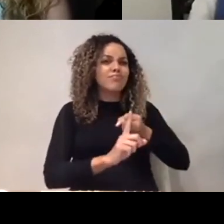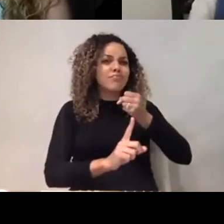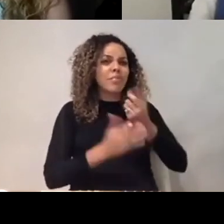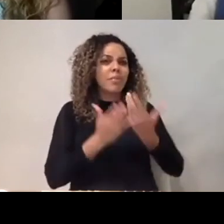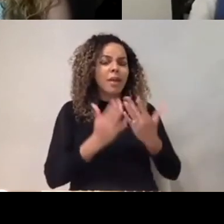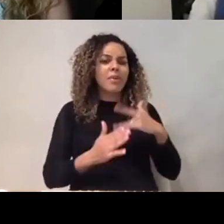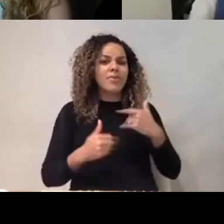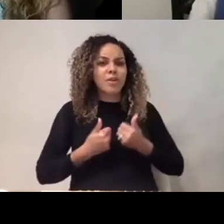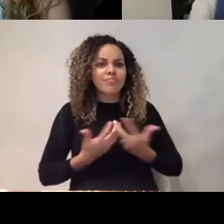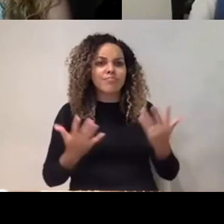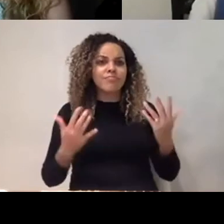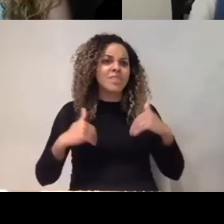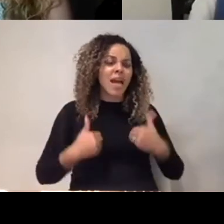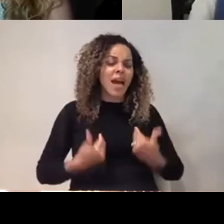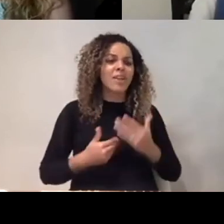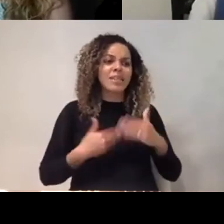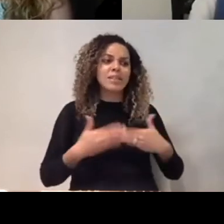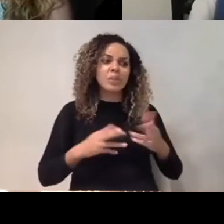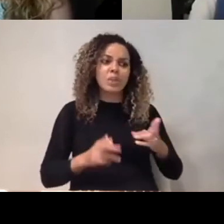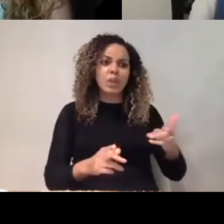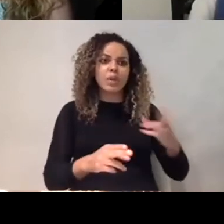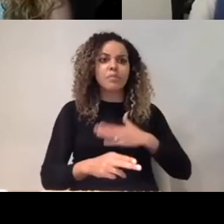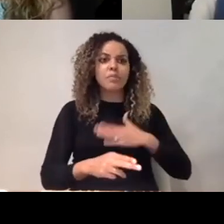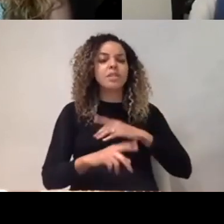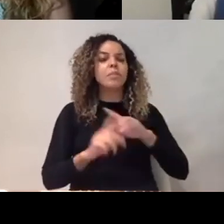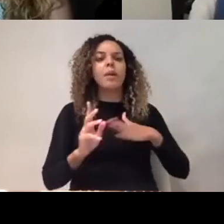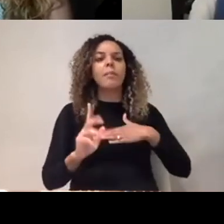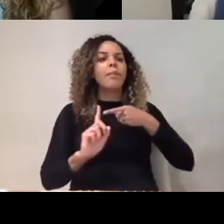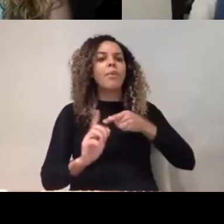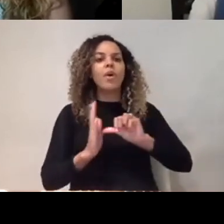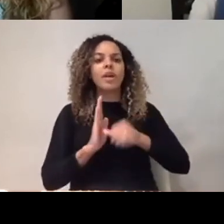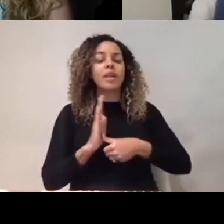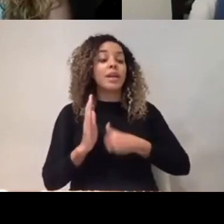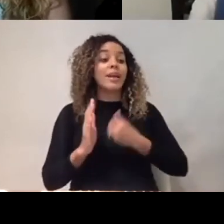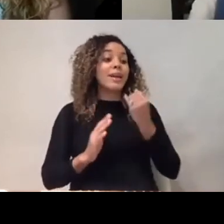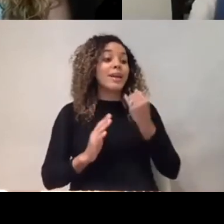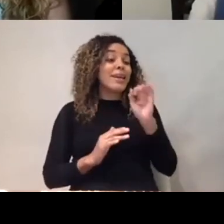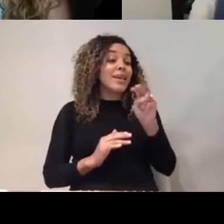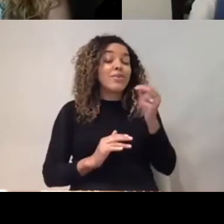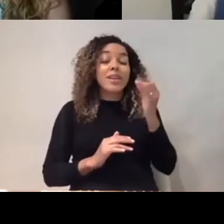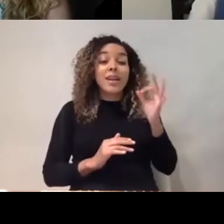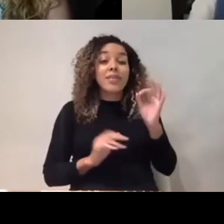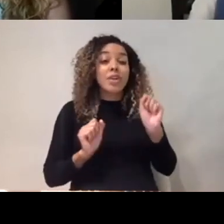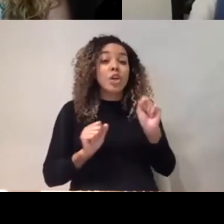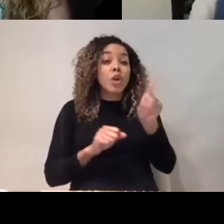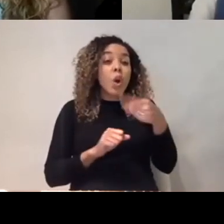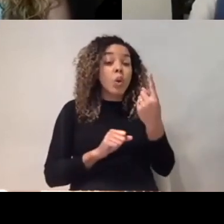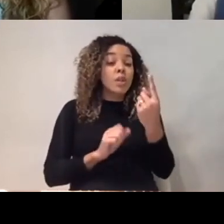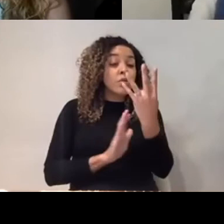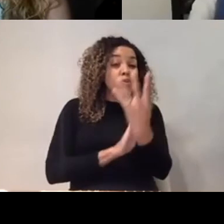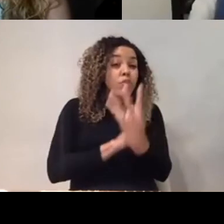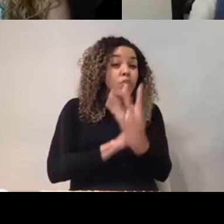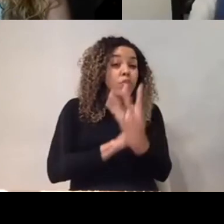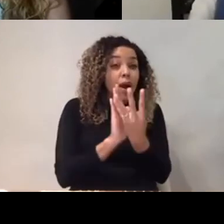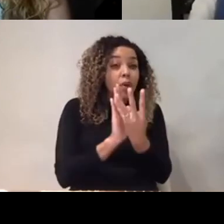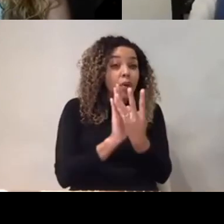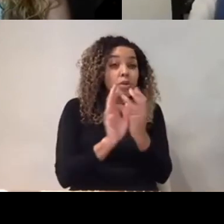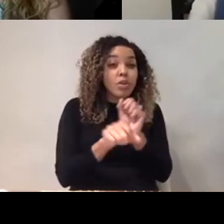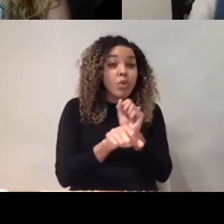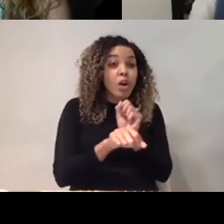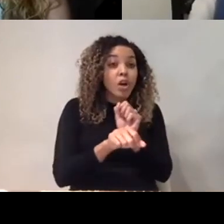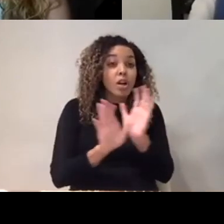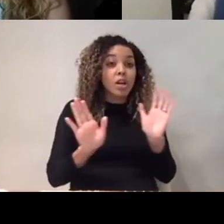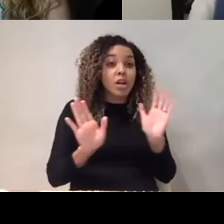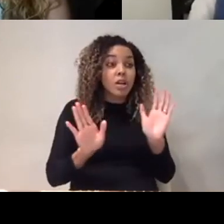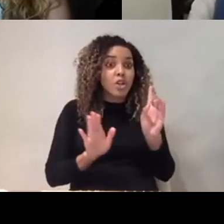bit? But the point I'm trying to make is even if he couldn't, even if you could only get 4 hours of work out of him, just do that, you know,